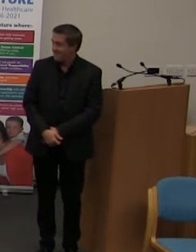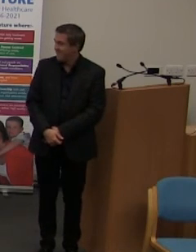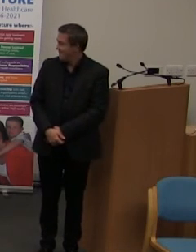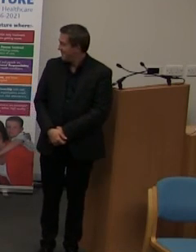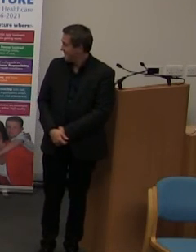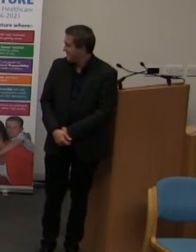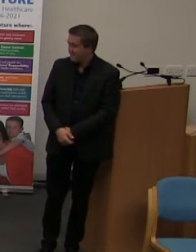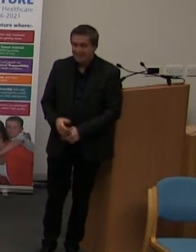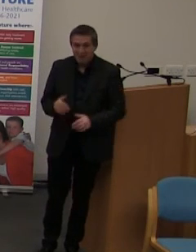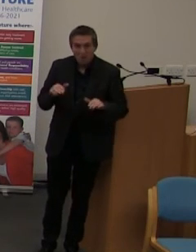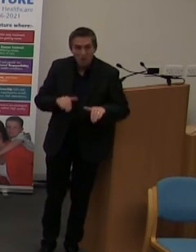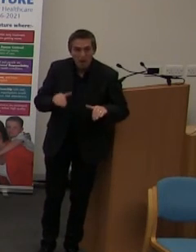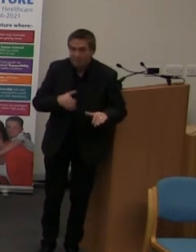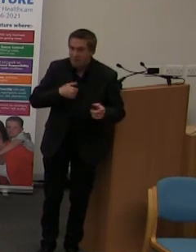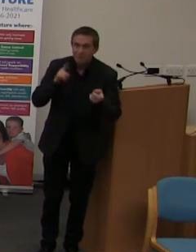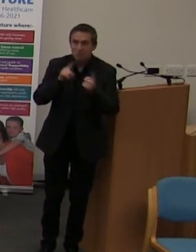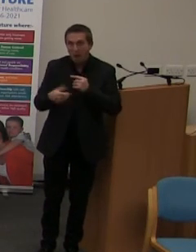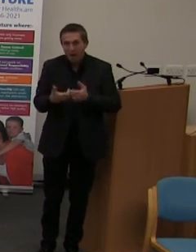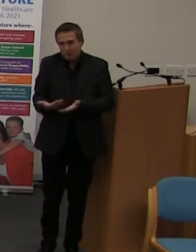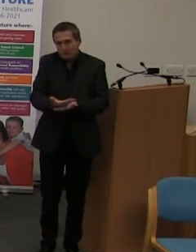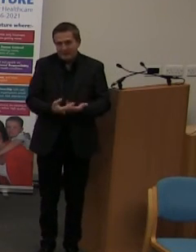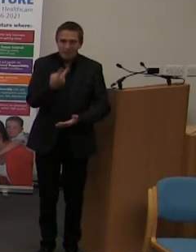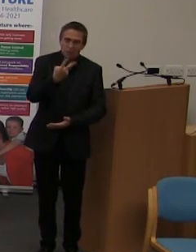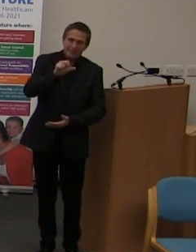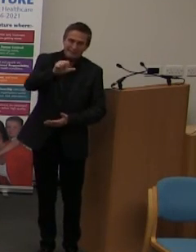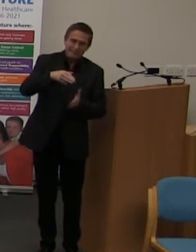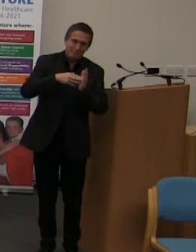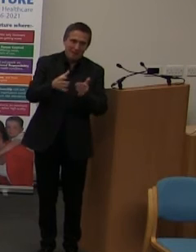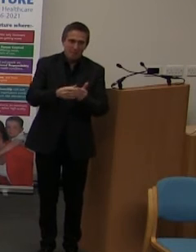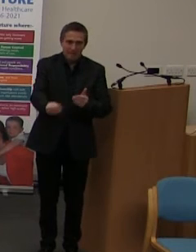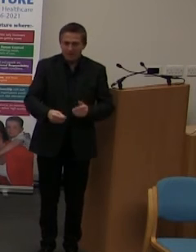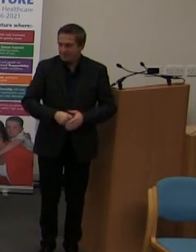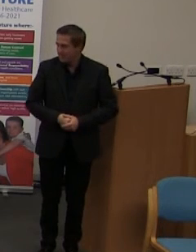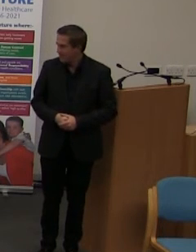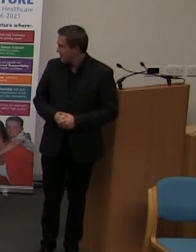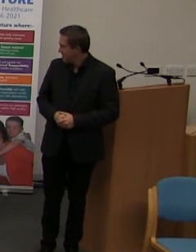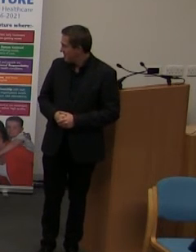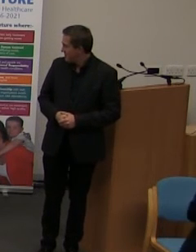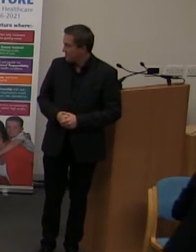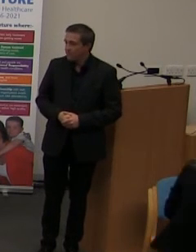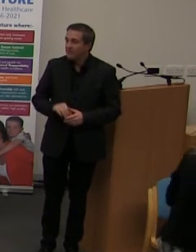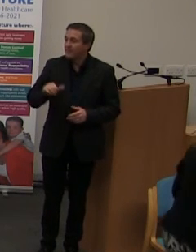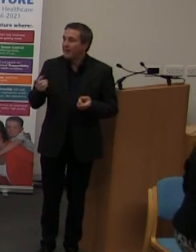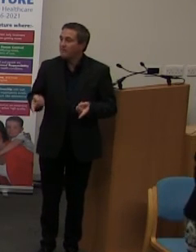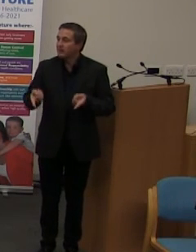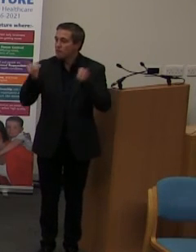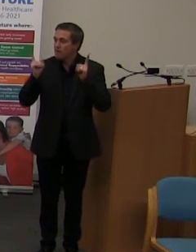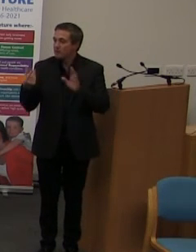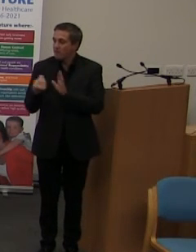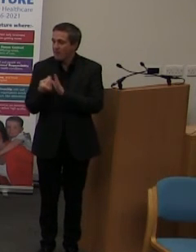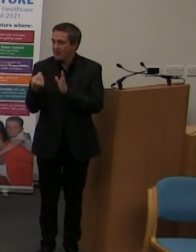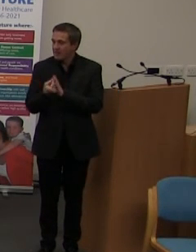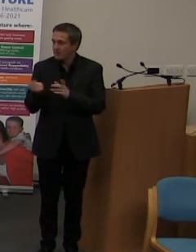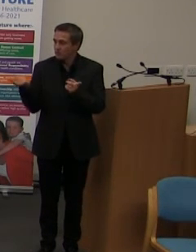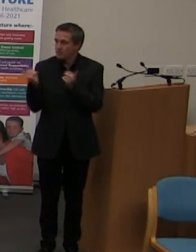Everybody's waiting to see what I'm going to say. Okay, I'll pick up some of the basics of that, and then our Director of Finance might want to raise, and maybe I'm